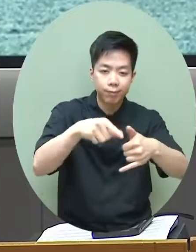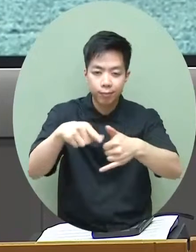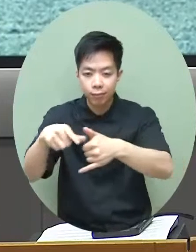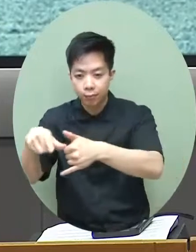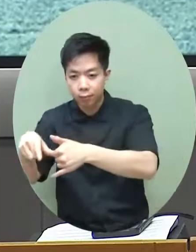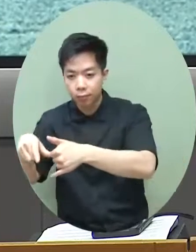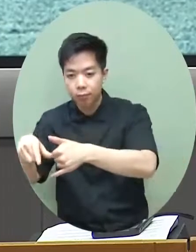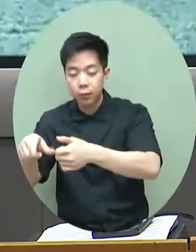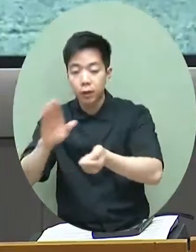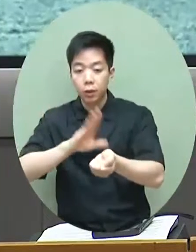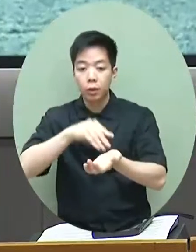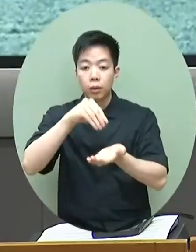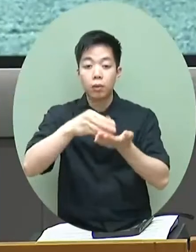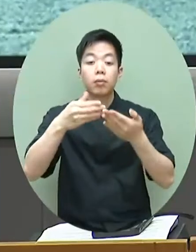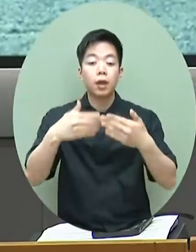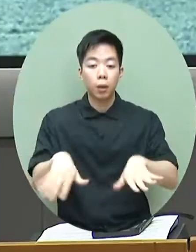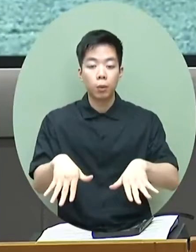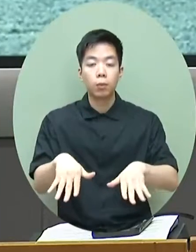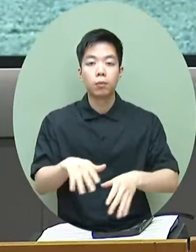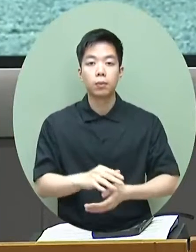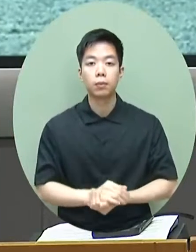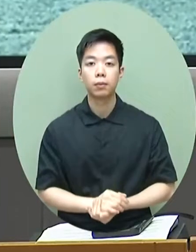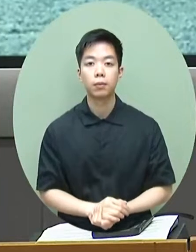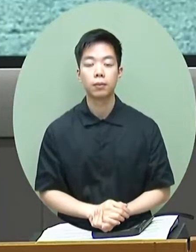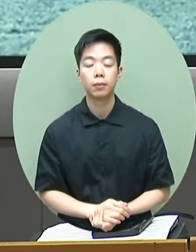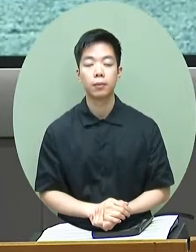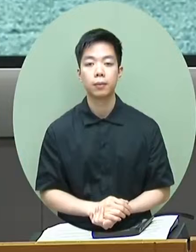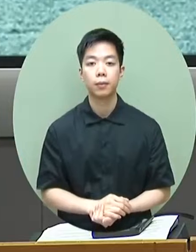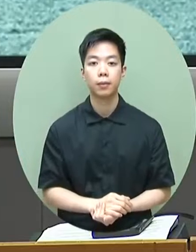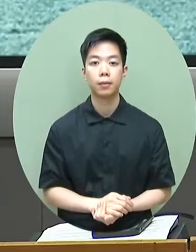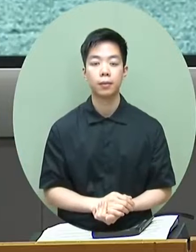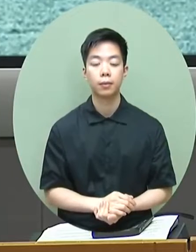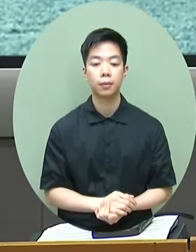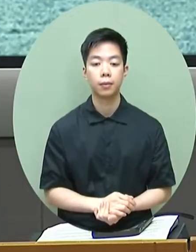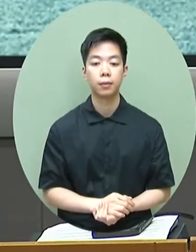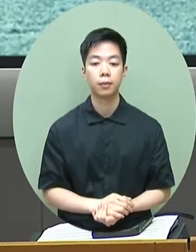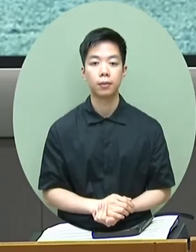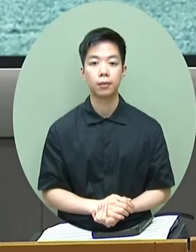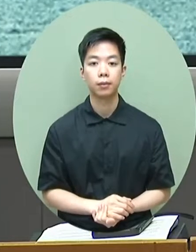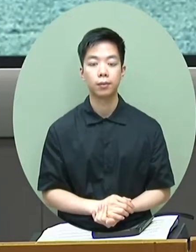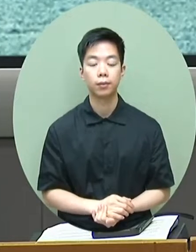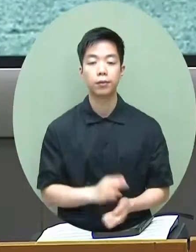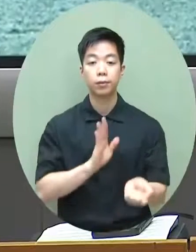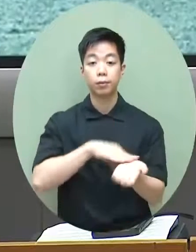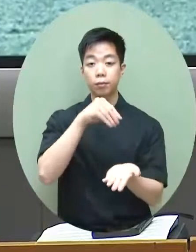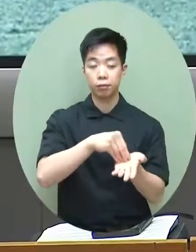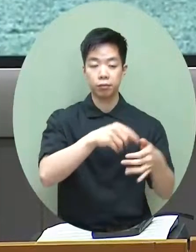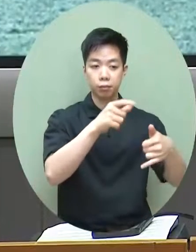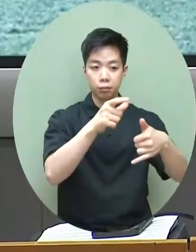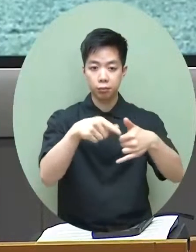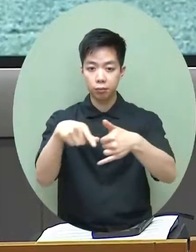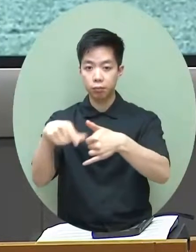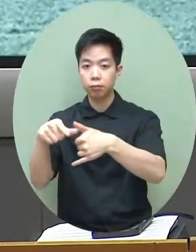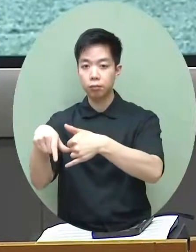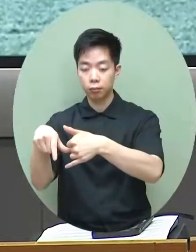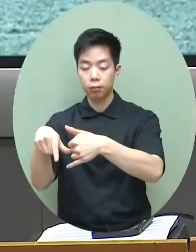after confirmation in the quarantine center, well, I should put it this way, for each positive case, we would look at